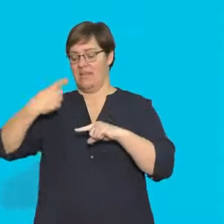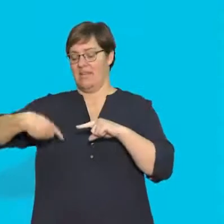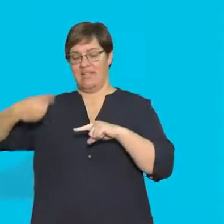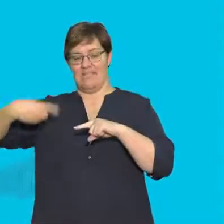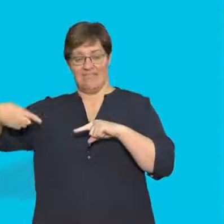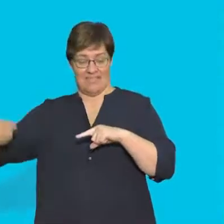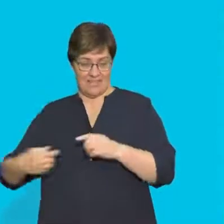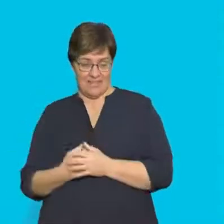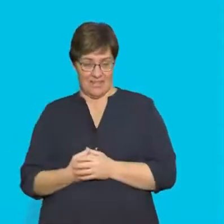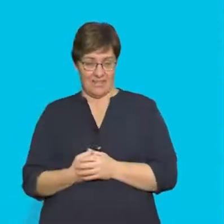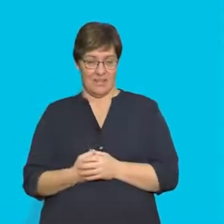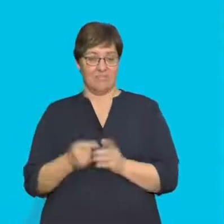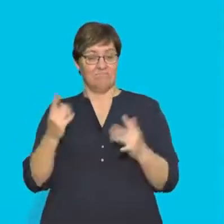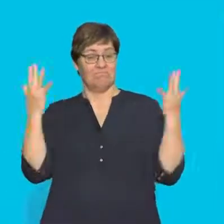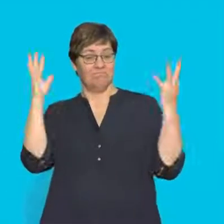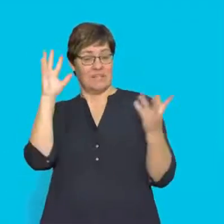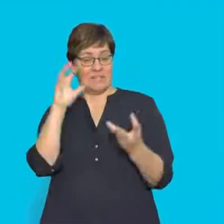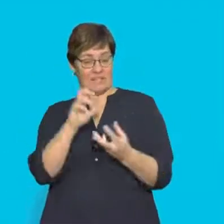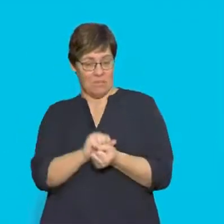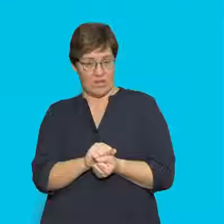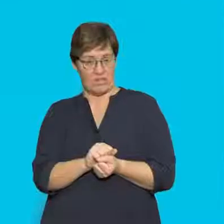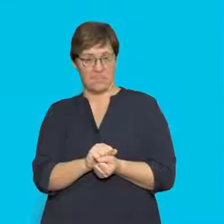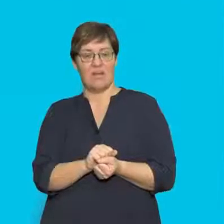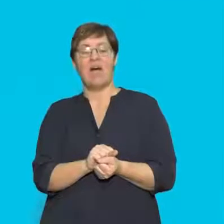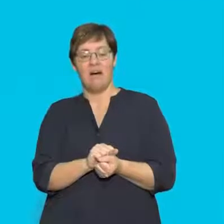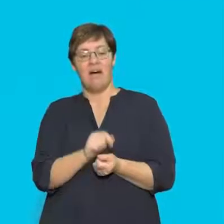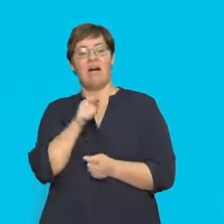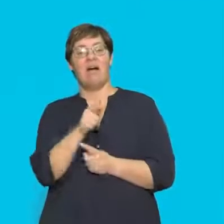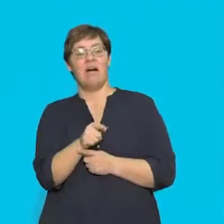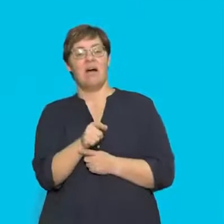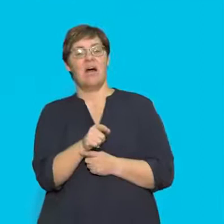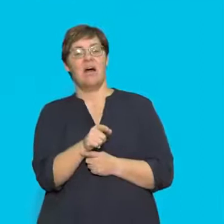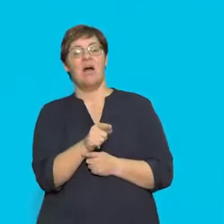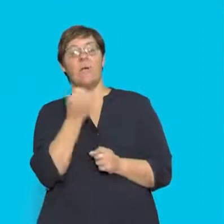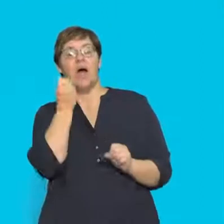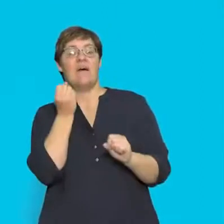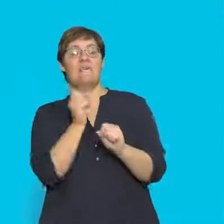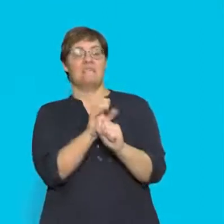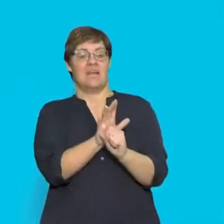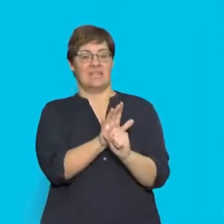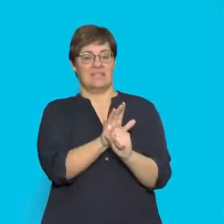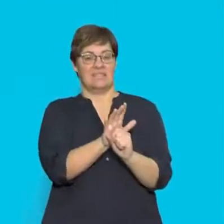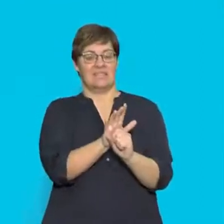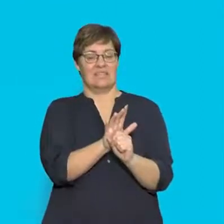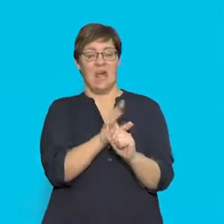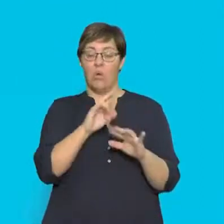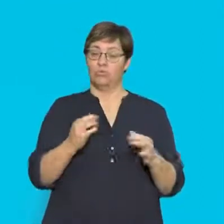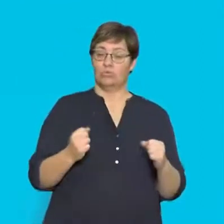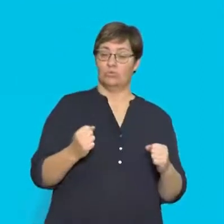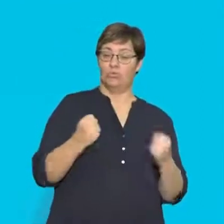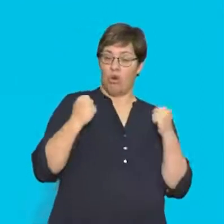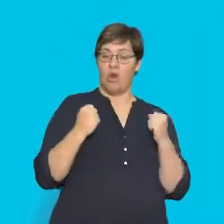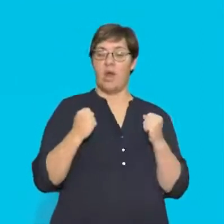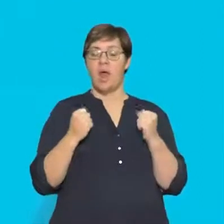And that summarizes for us those factors that are going to affect the strength and the